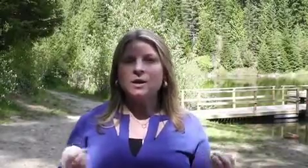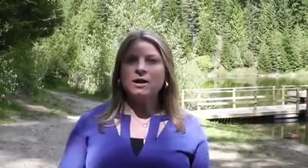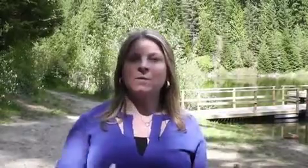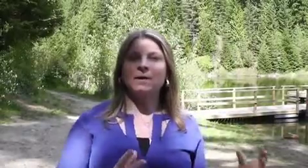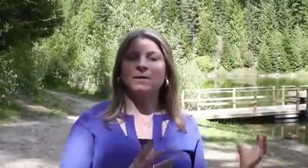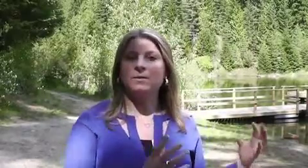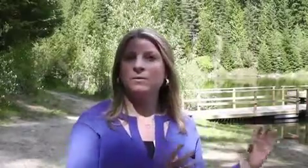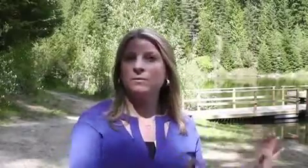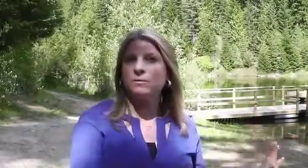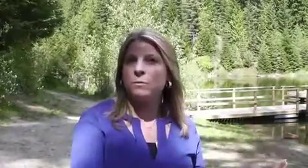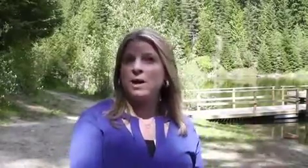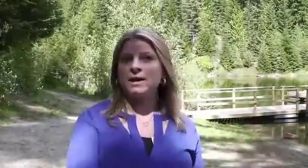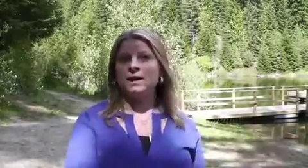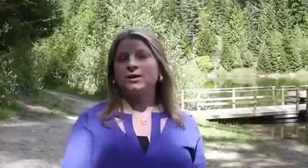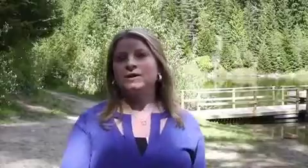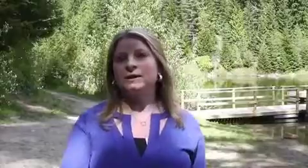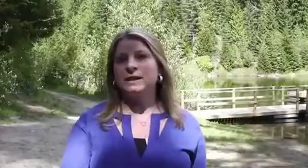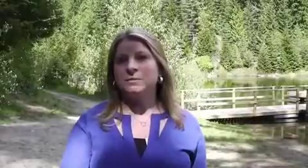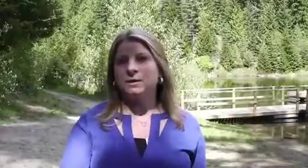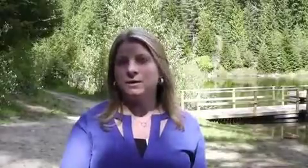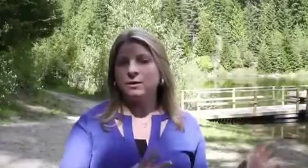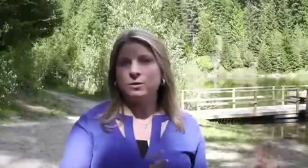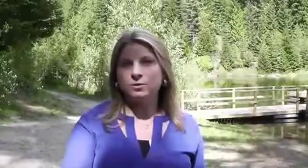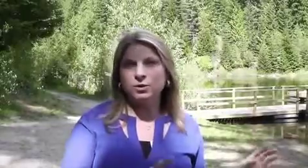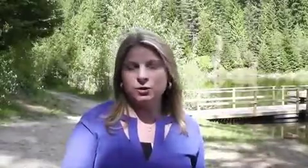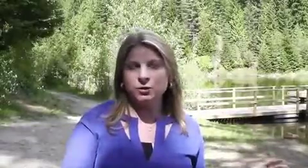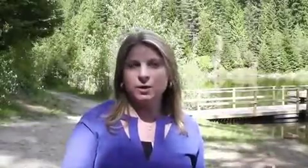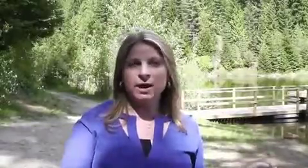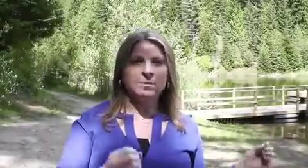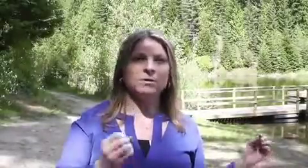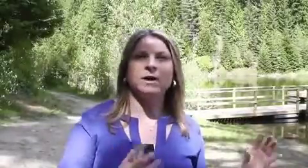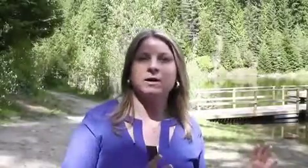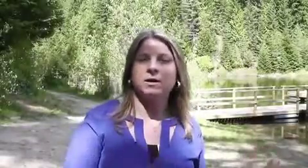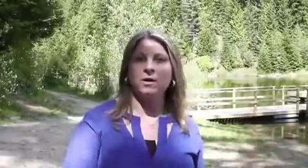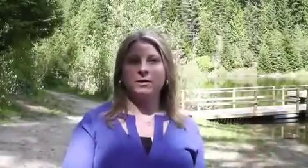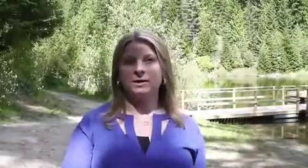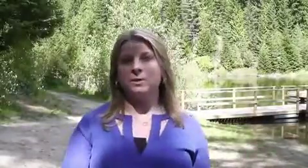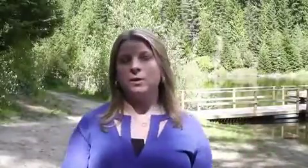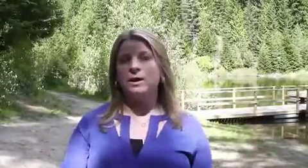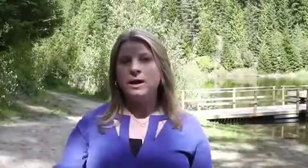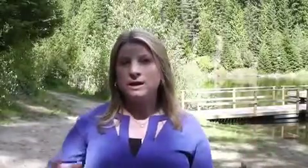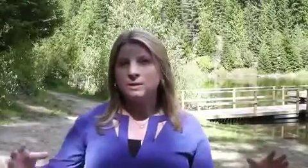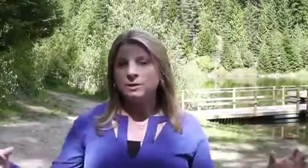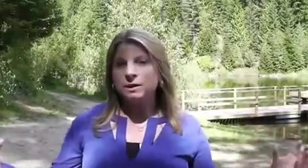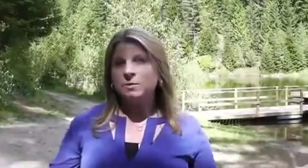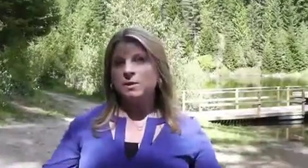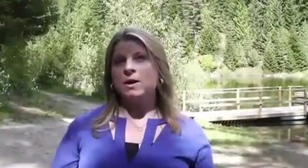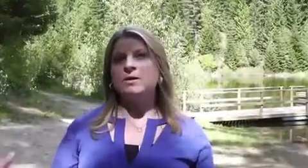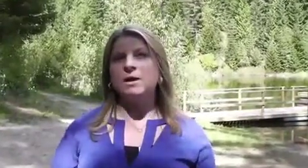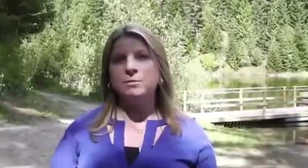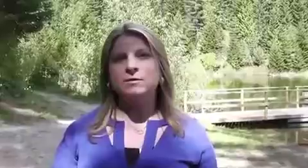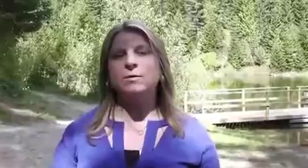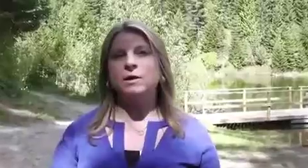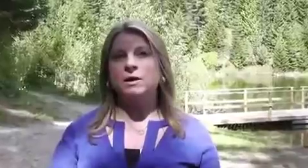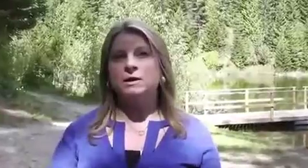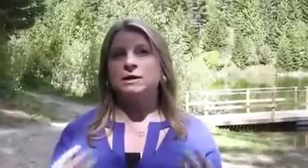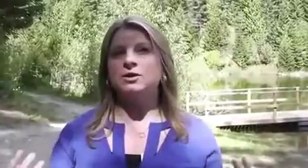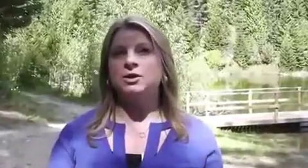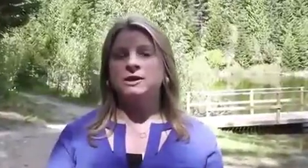it's not about one agency being the go-to and providing all the support. It's really about a number